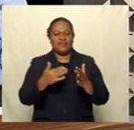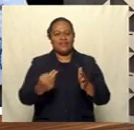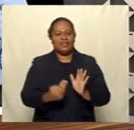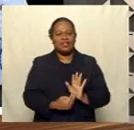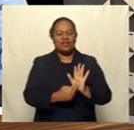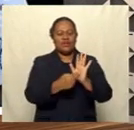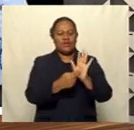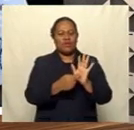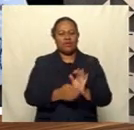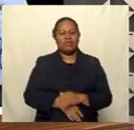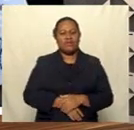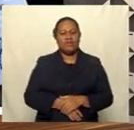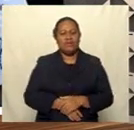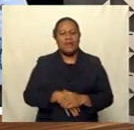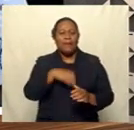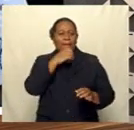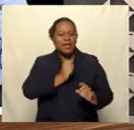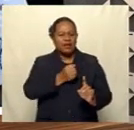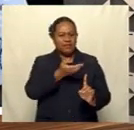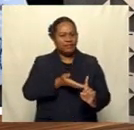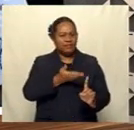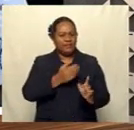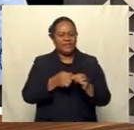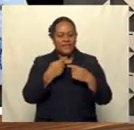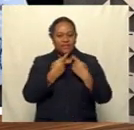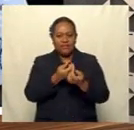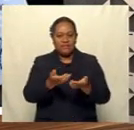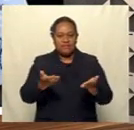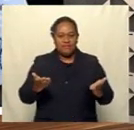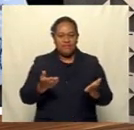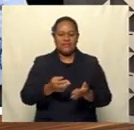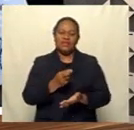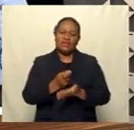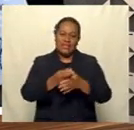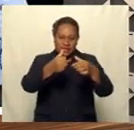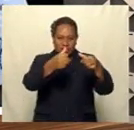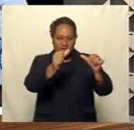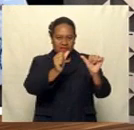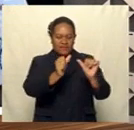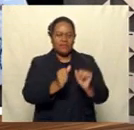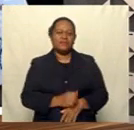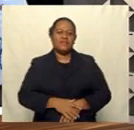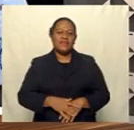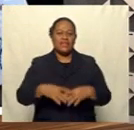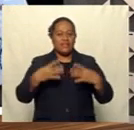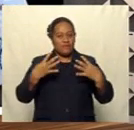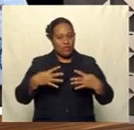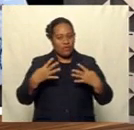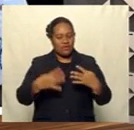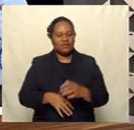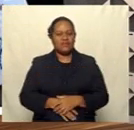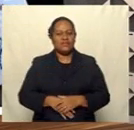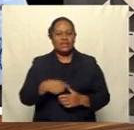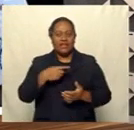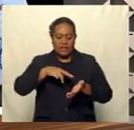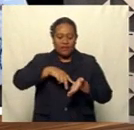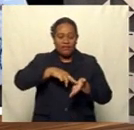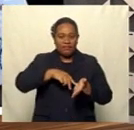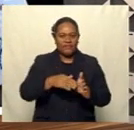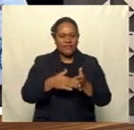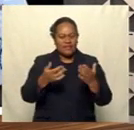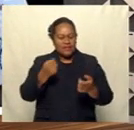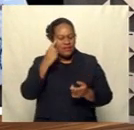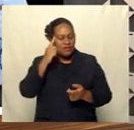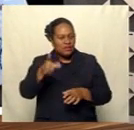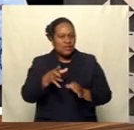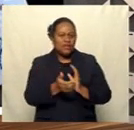Sydney Bears, Penyoni Tangituimua has attributed his recent achievements to the Kaiviti Silktails. Tangituimua says he was